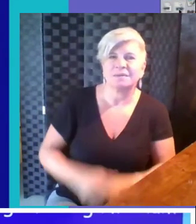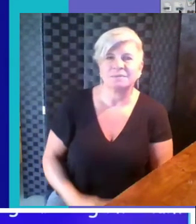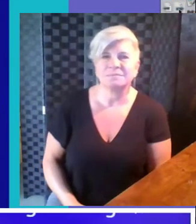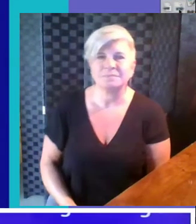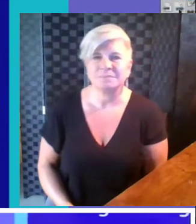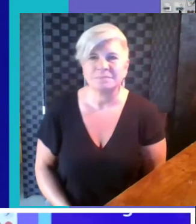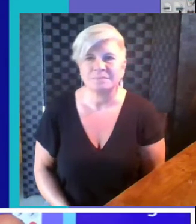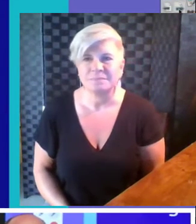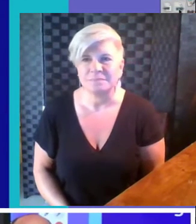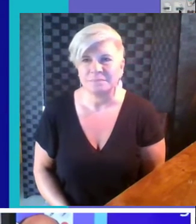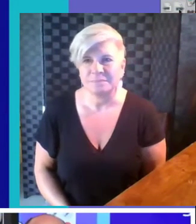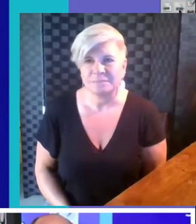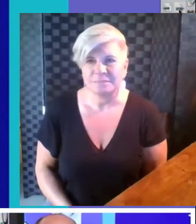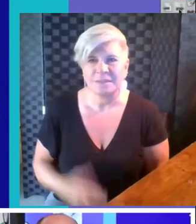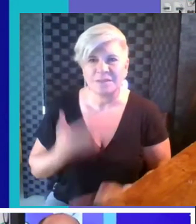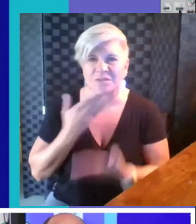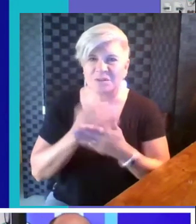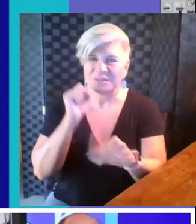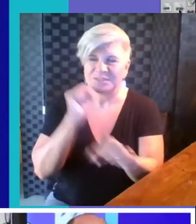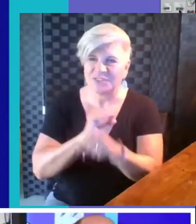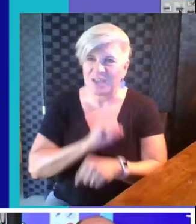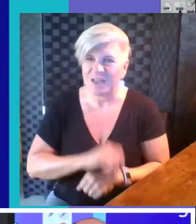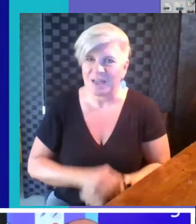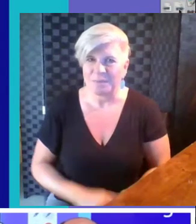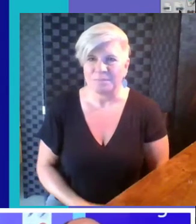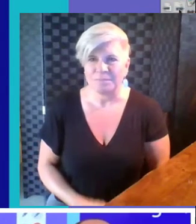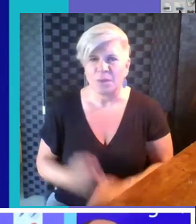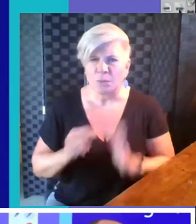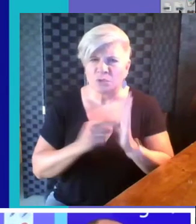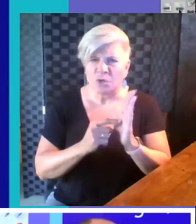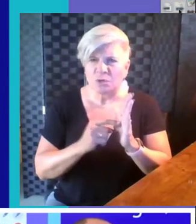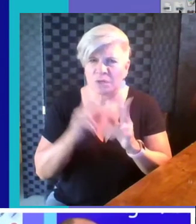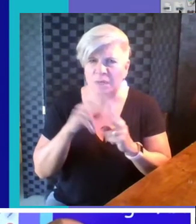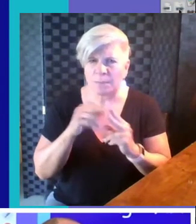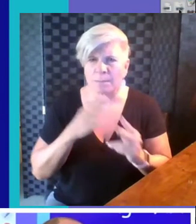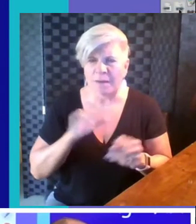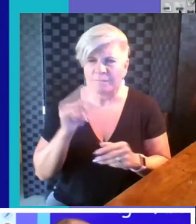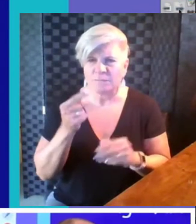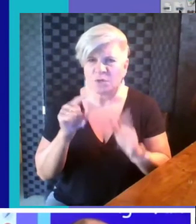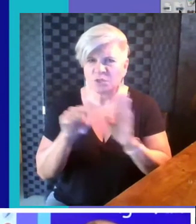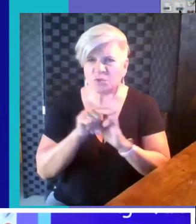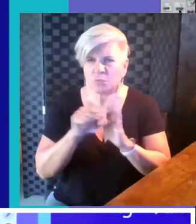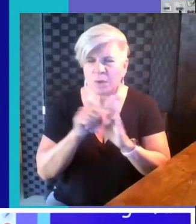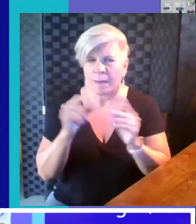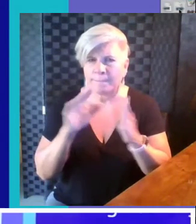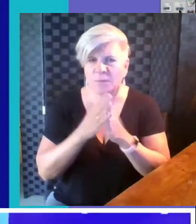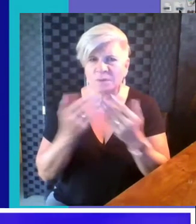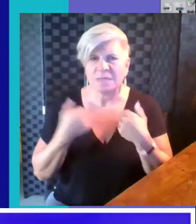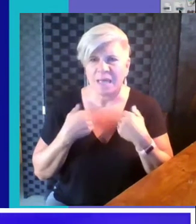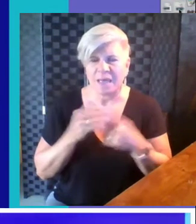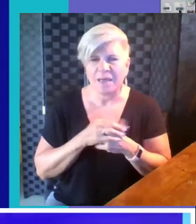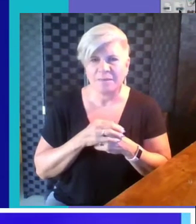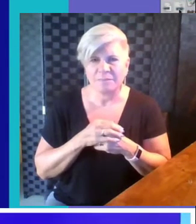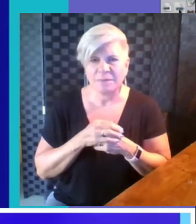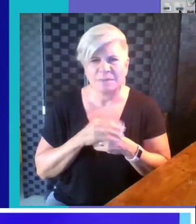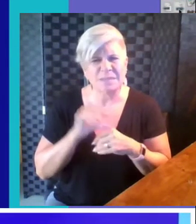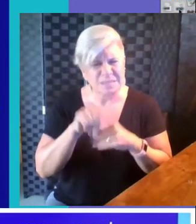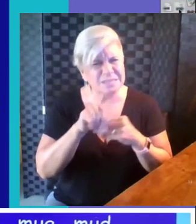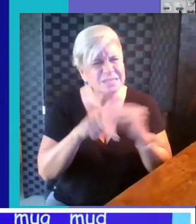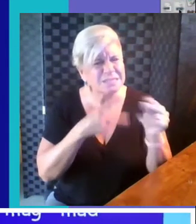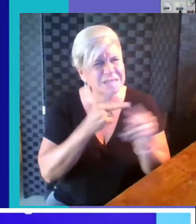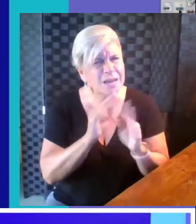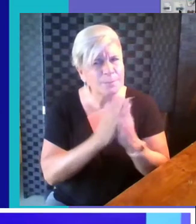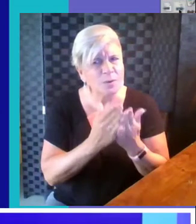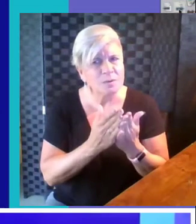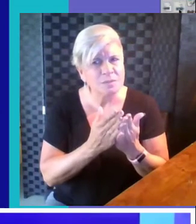tug. Great job. Let me show you a couple of my first grade books that I have. And these are the kind of